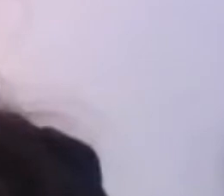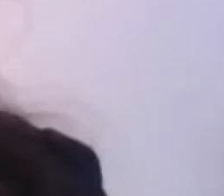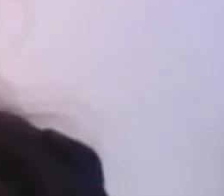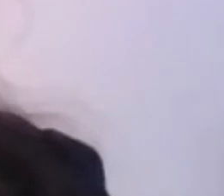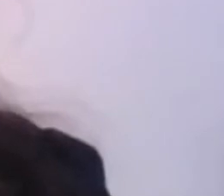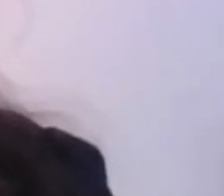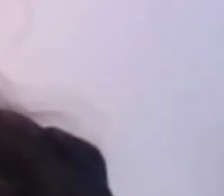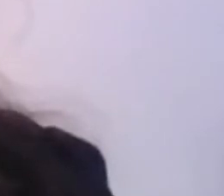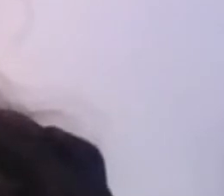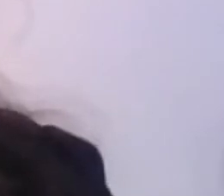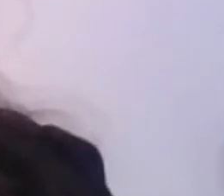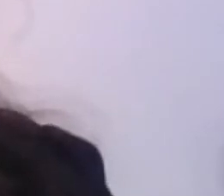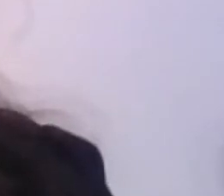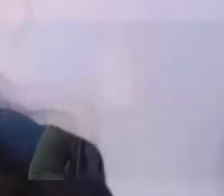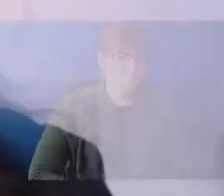viendras-tu?